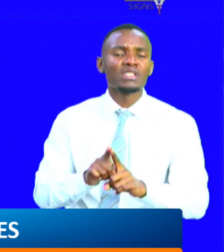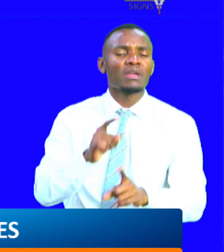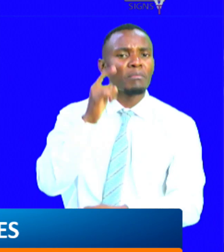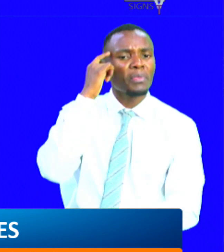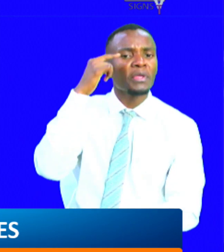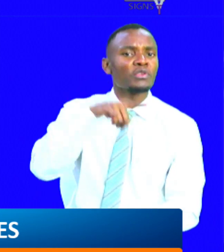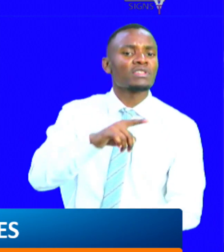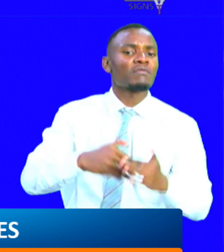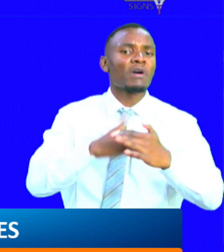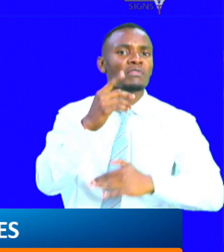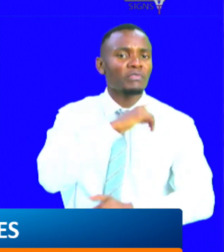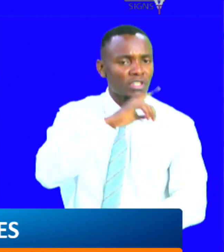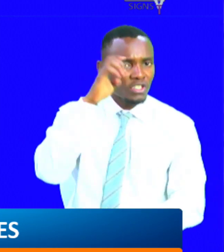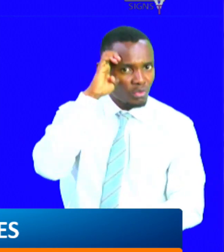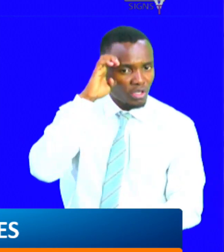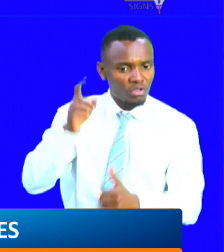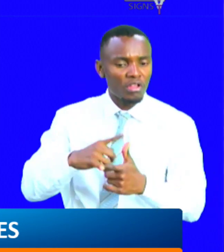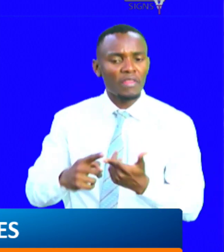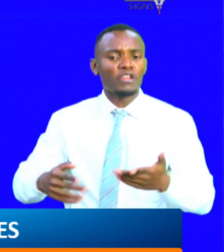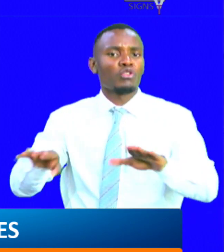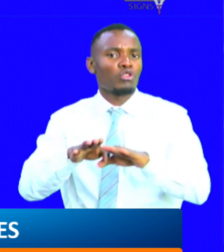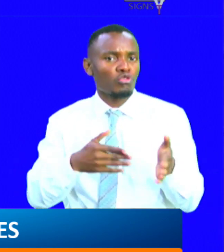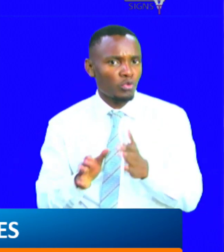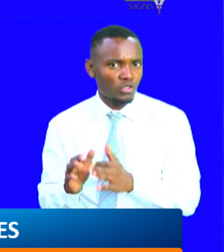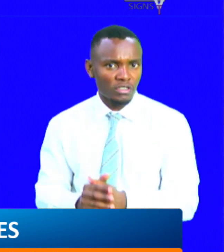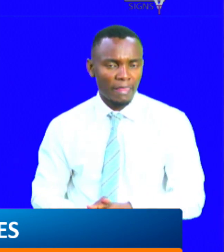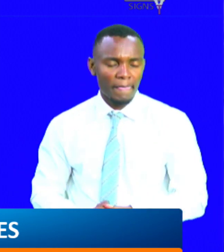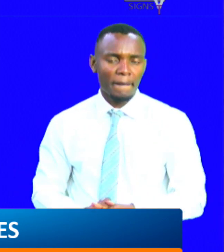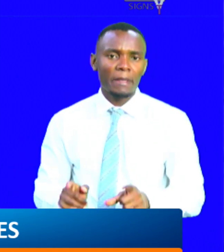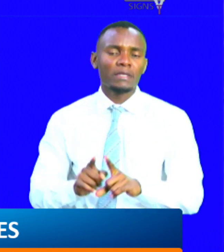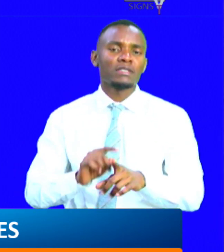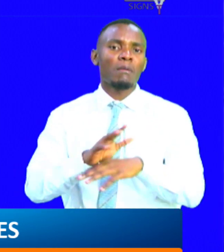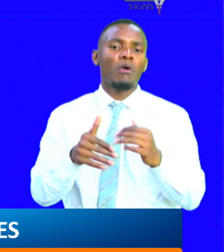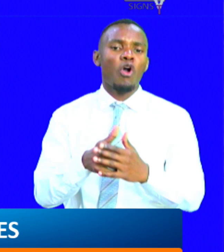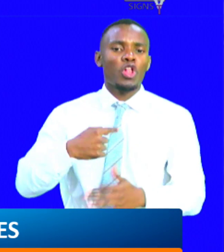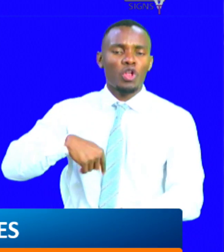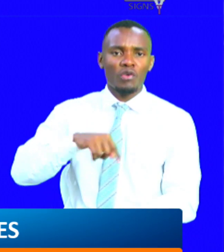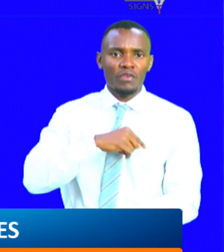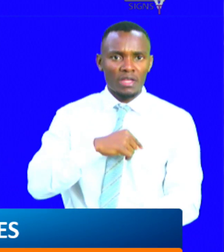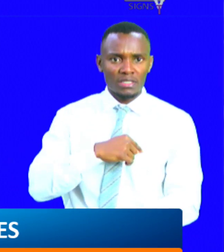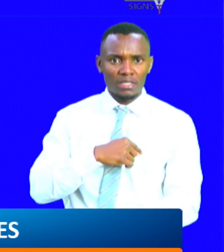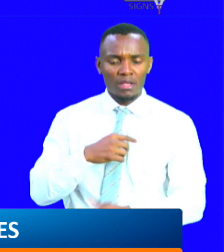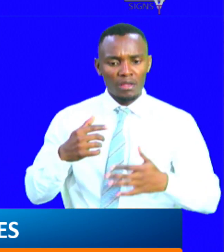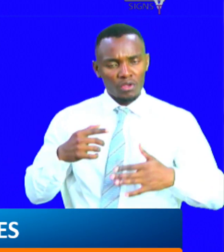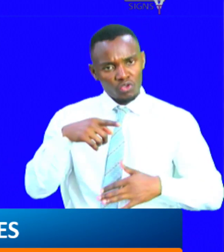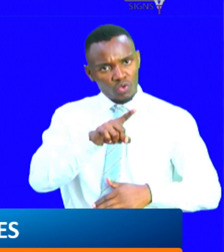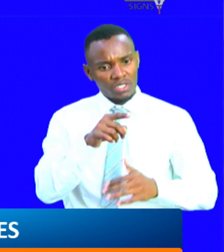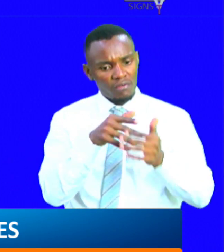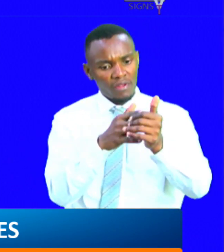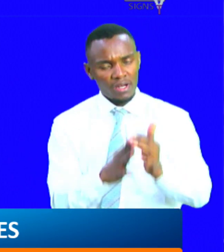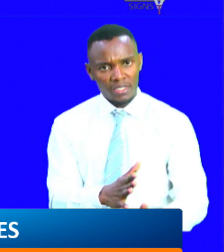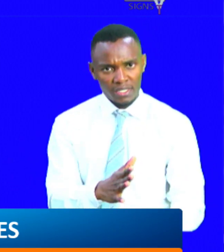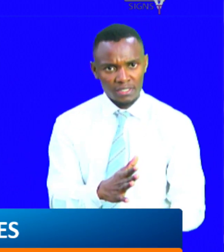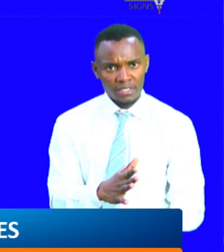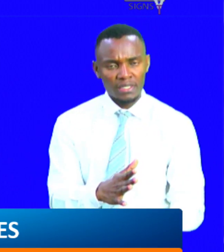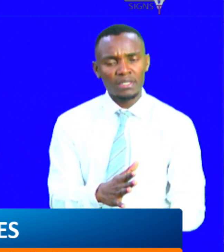watoto wengine. Hiyo tu ndio tunasema. Sisi wote, na ni vizuri kusema ya kwamba wale ambao wako uongozini, sisi ambao unatuona hapa,